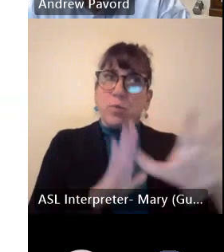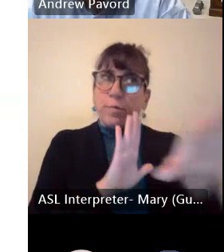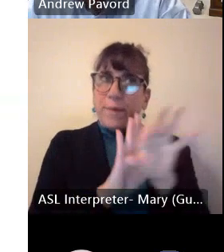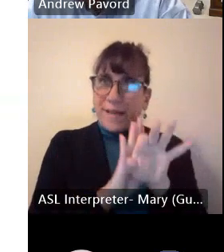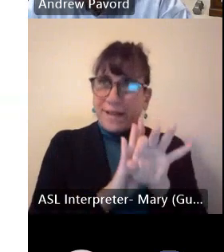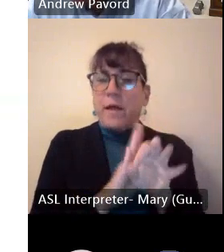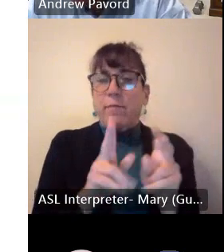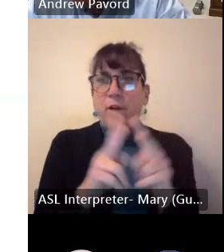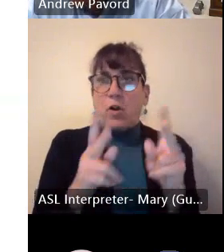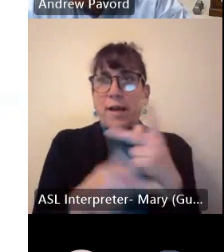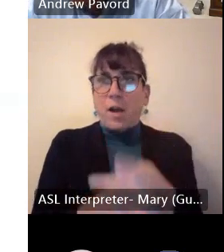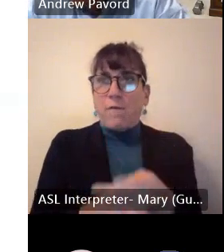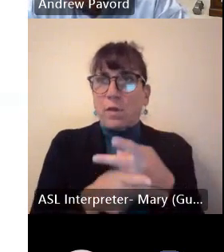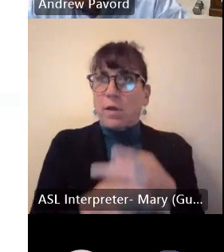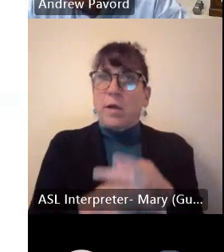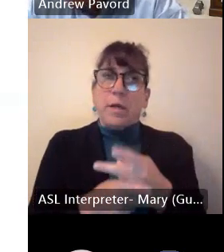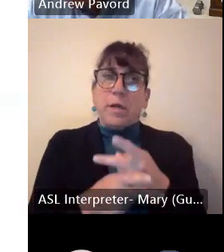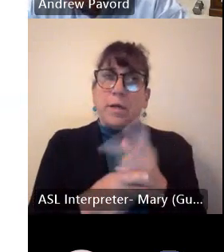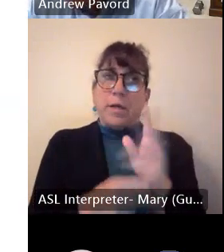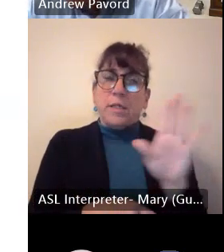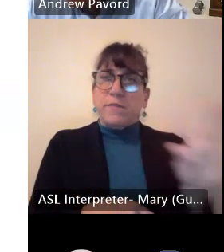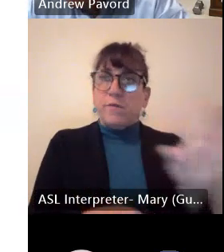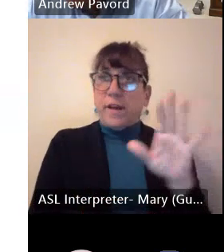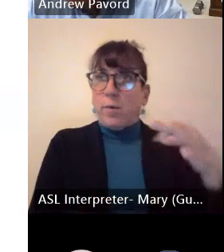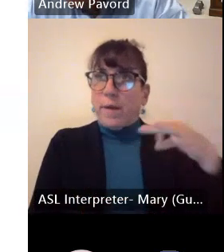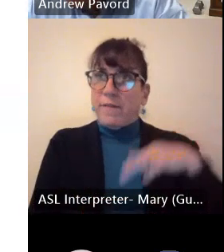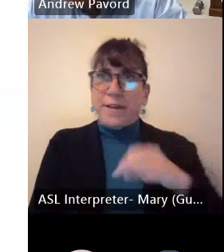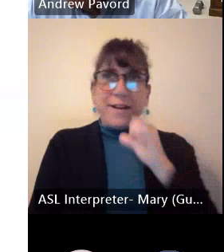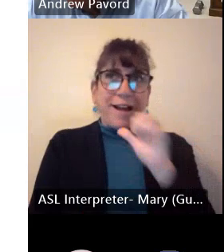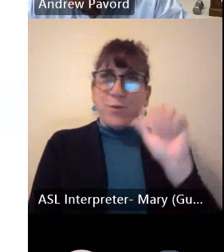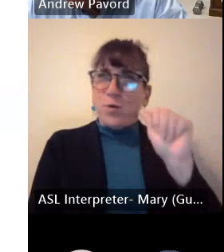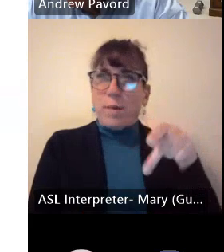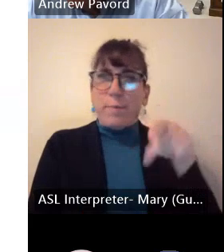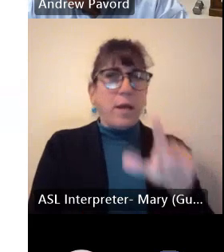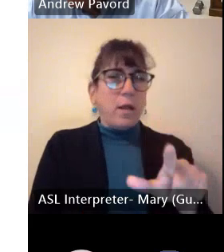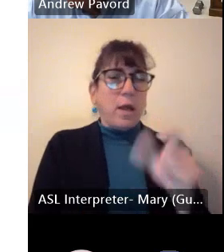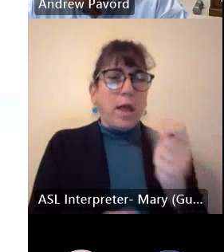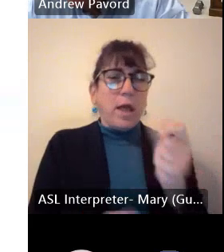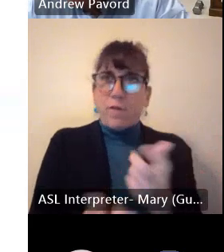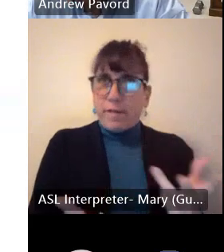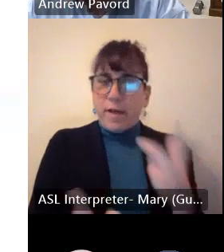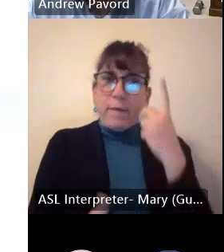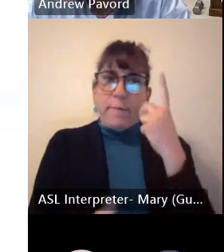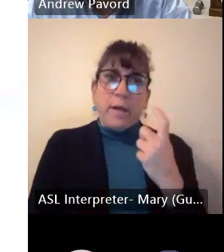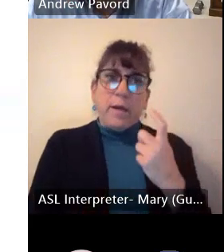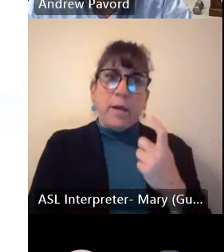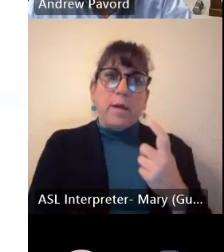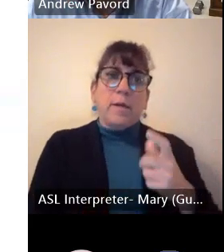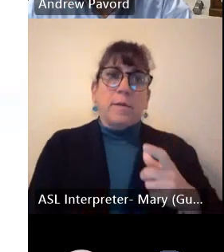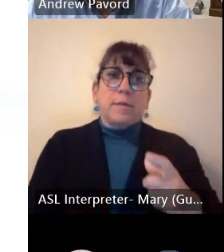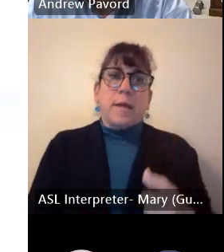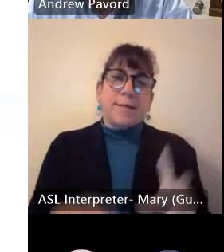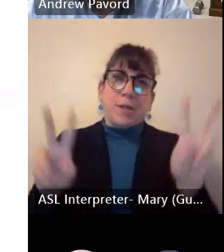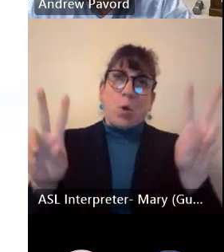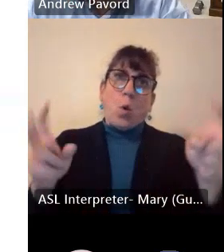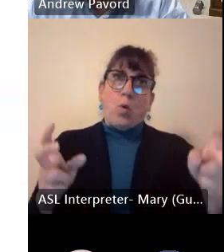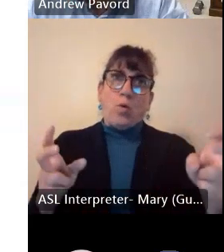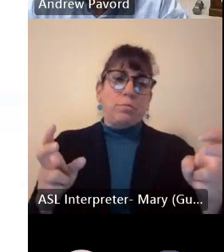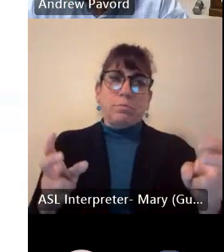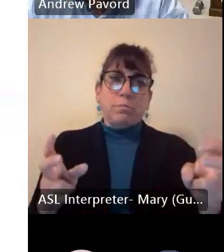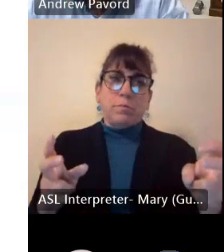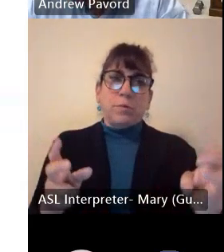carefully. It is to their benefit not to appeal everything, because as the saying goes,